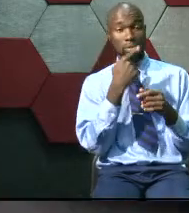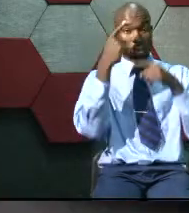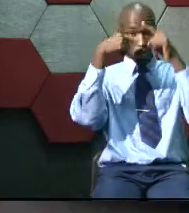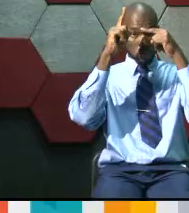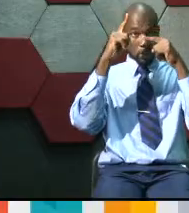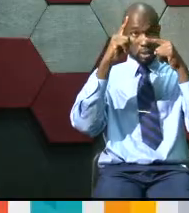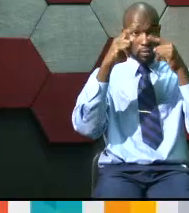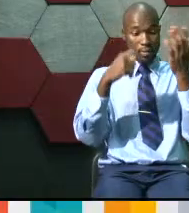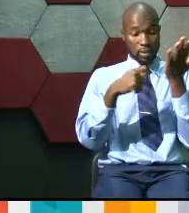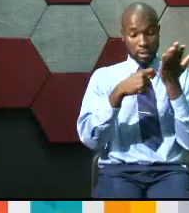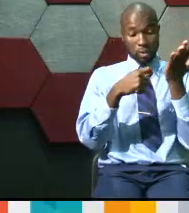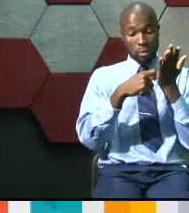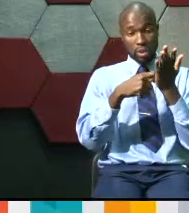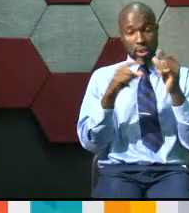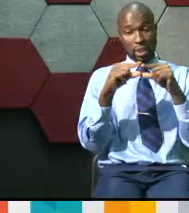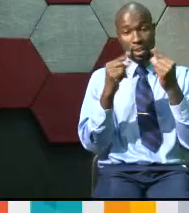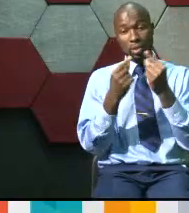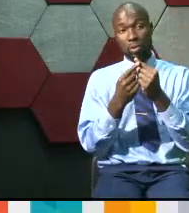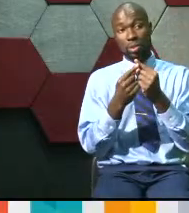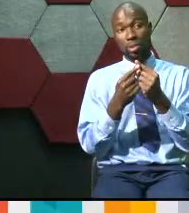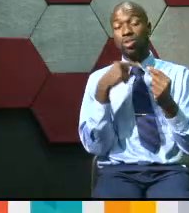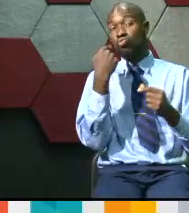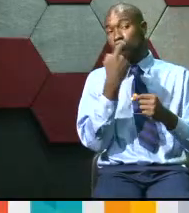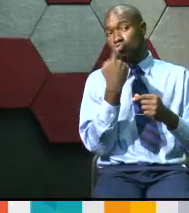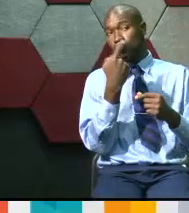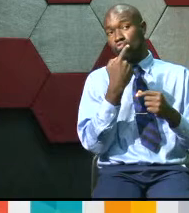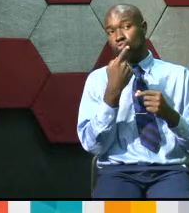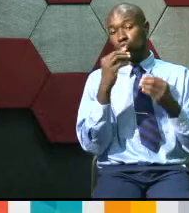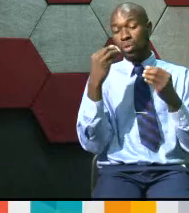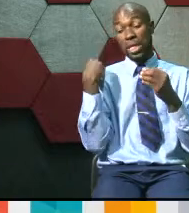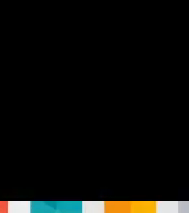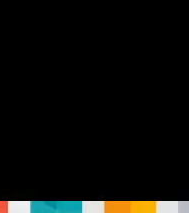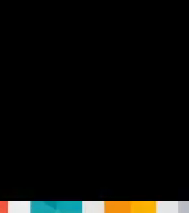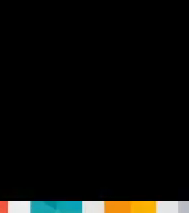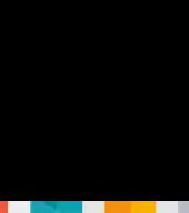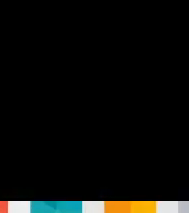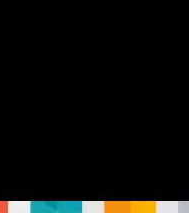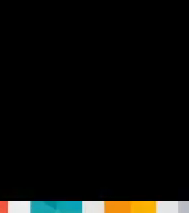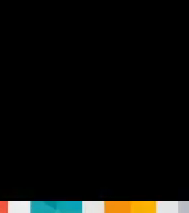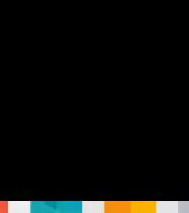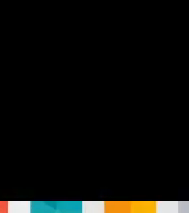the winners of the technology category are